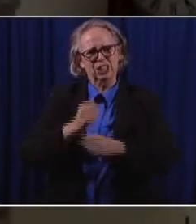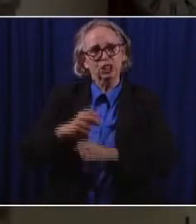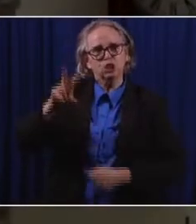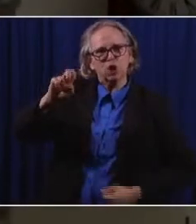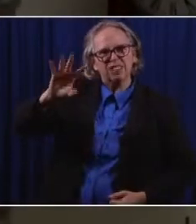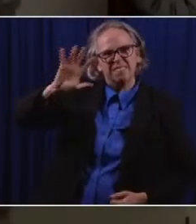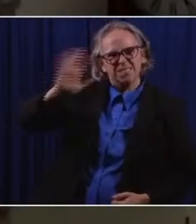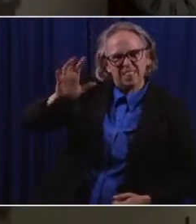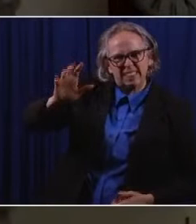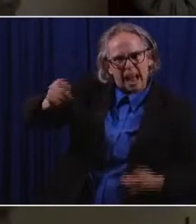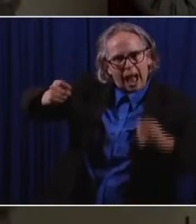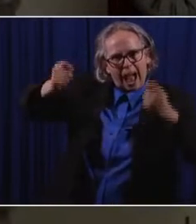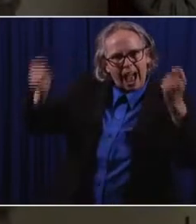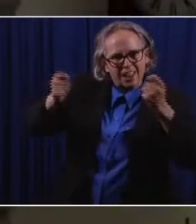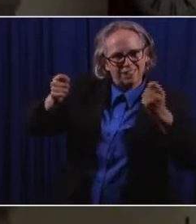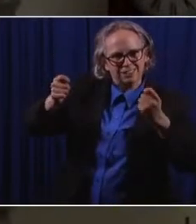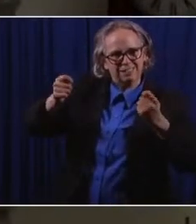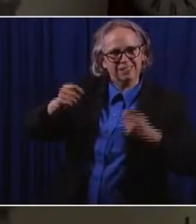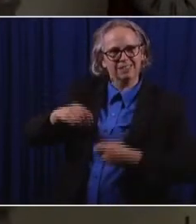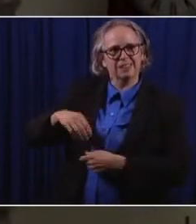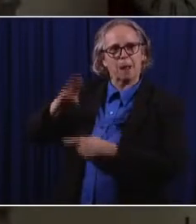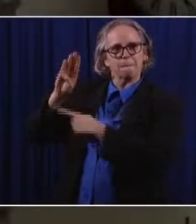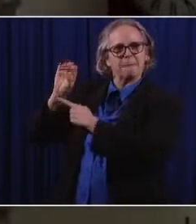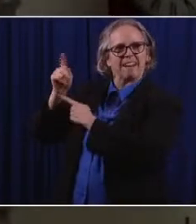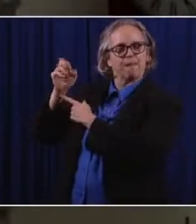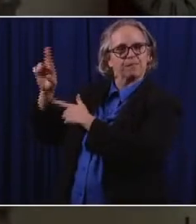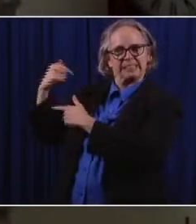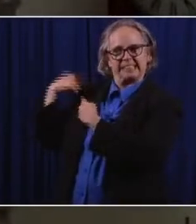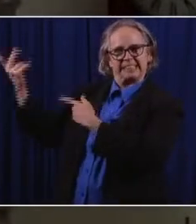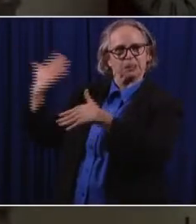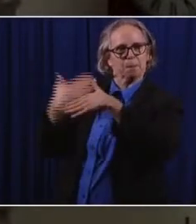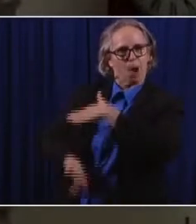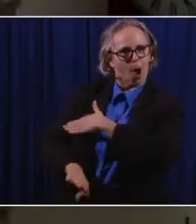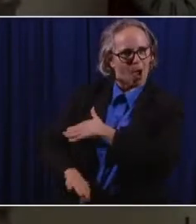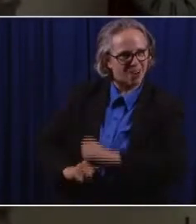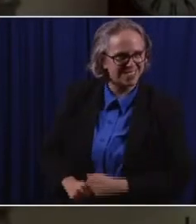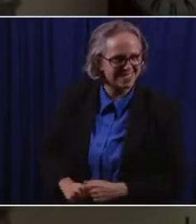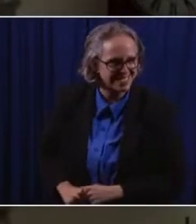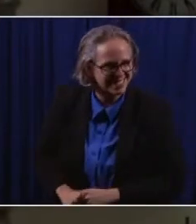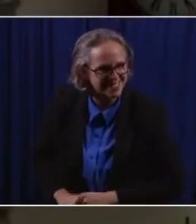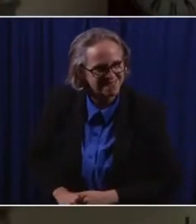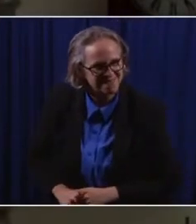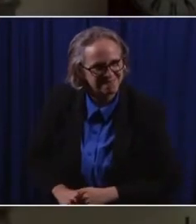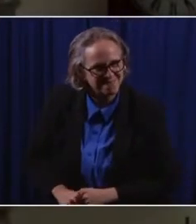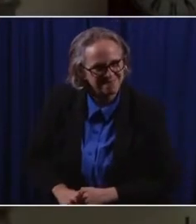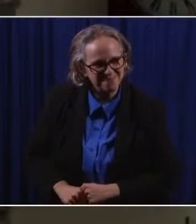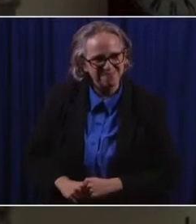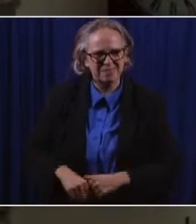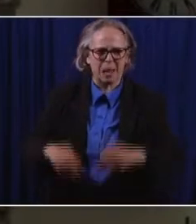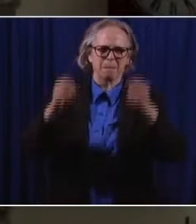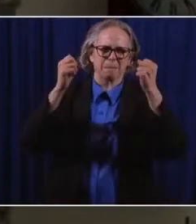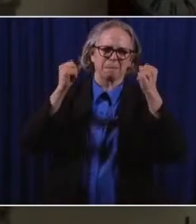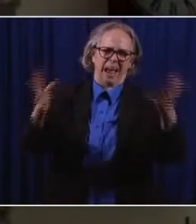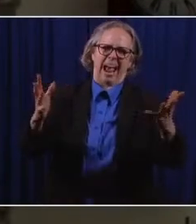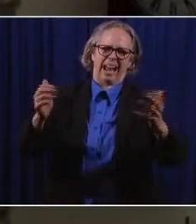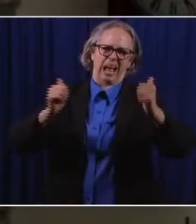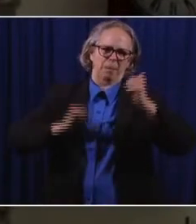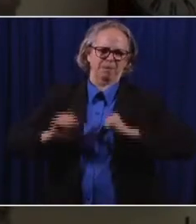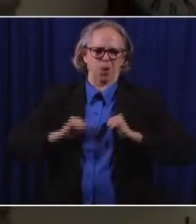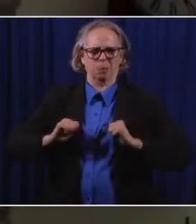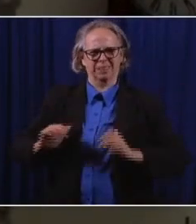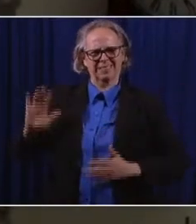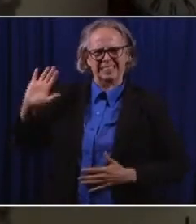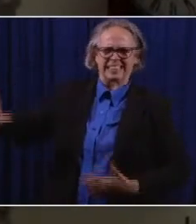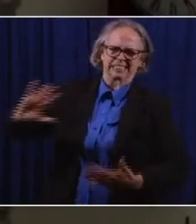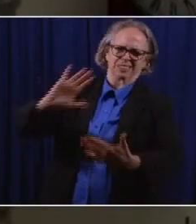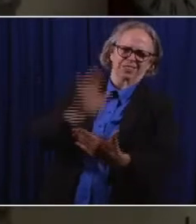of Beethoven's birth, and I know that pre-COVID many performances of his works were planned. The Ode to Joy is set